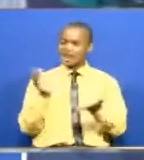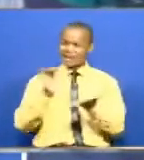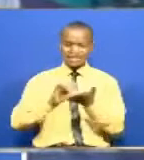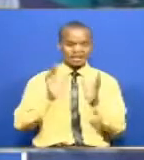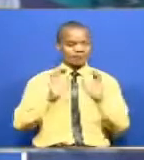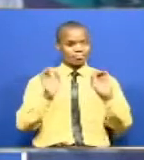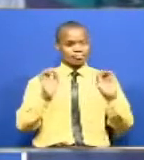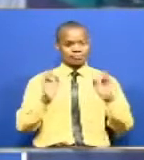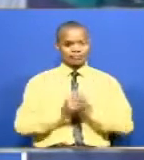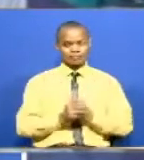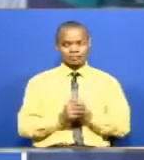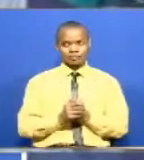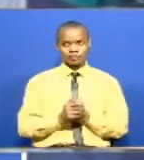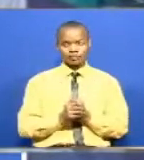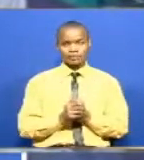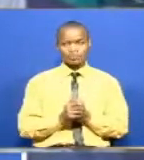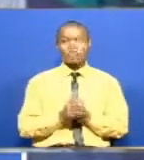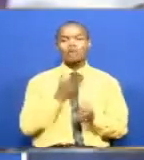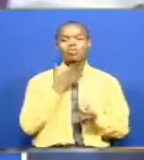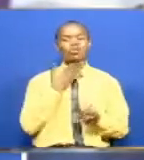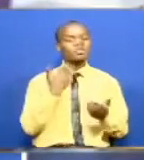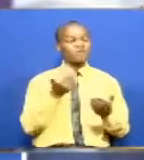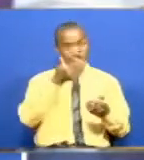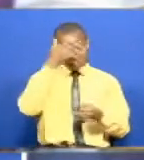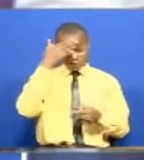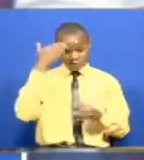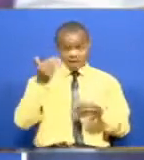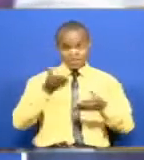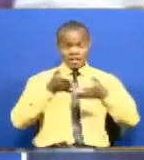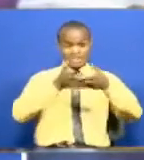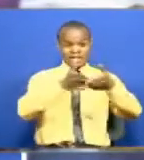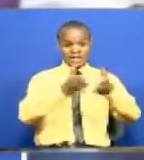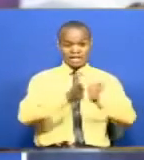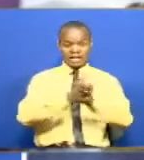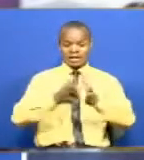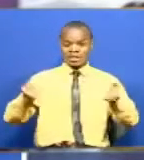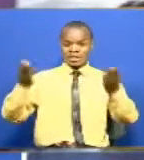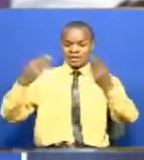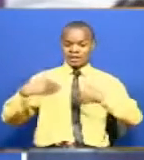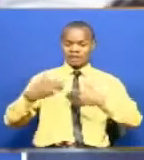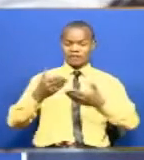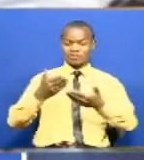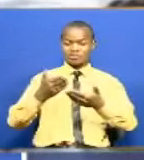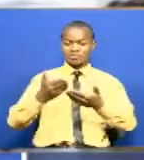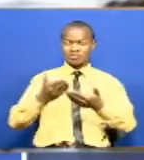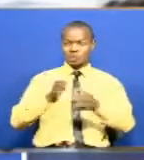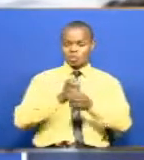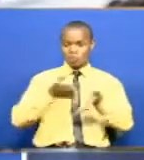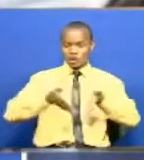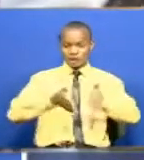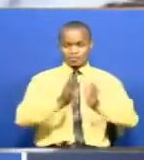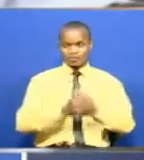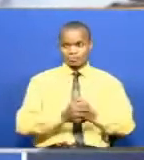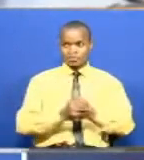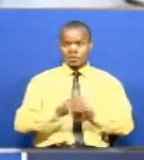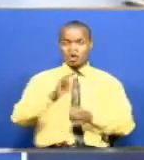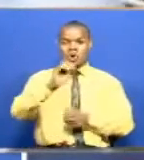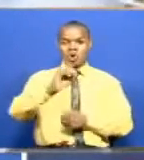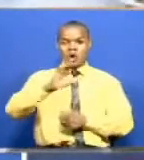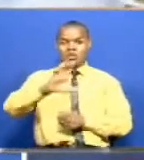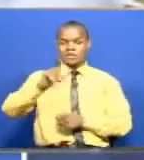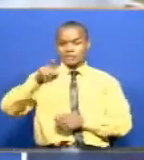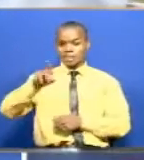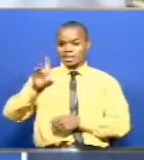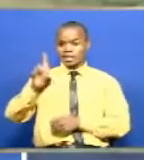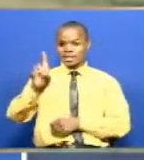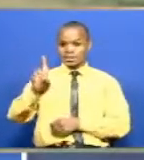uko yetu. Iende kabisa. Uongoze na hasa muna atupe hekima ya kujua. Navaholo OCPD Jacob Chelimo,